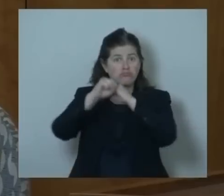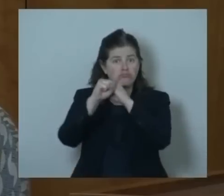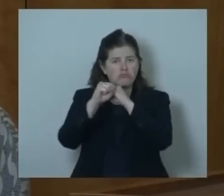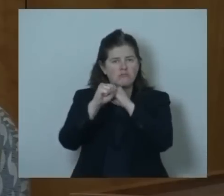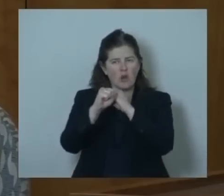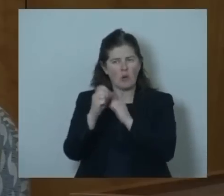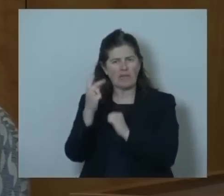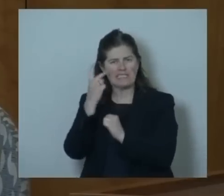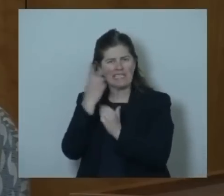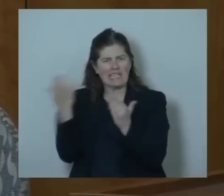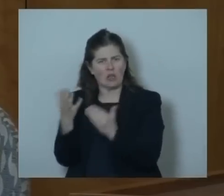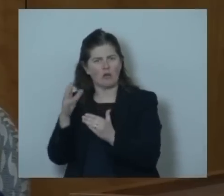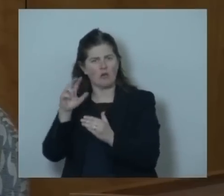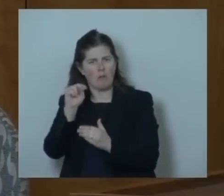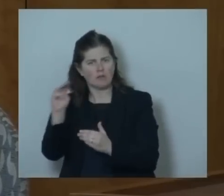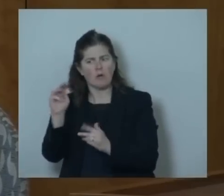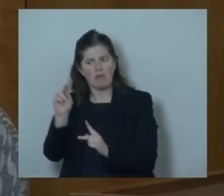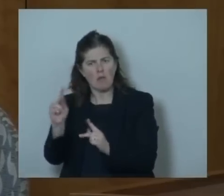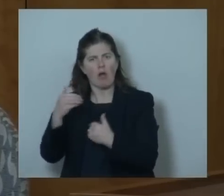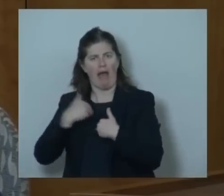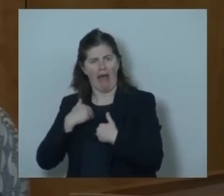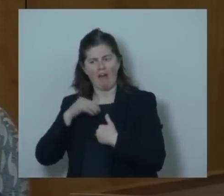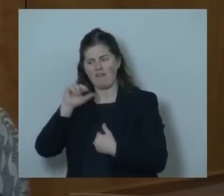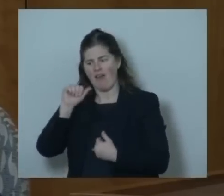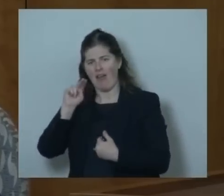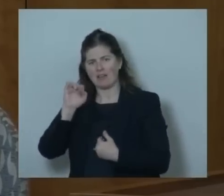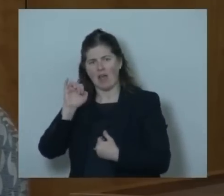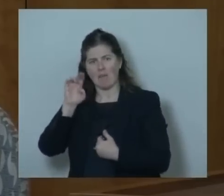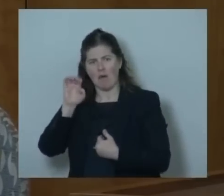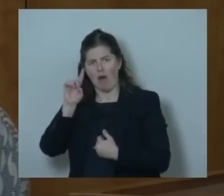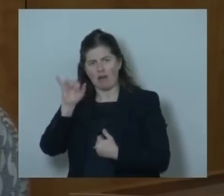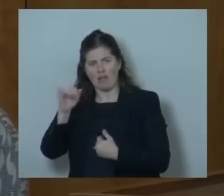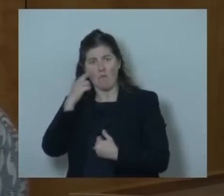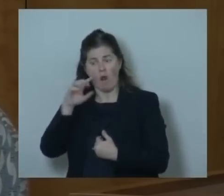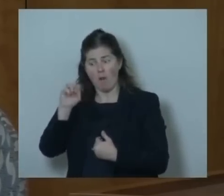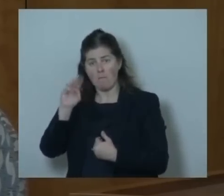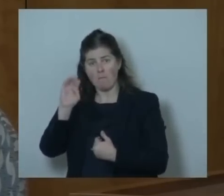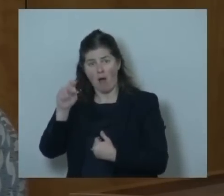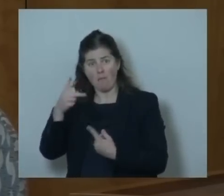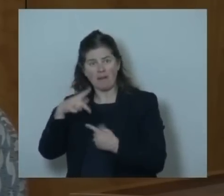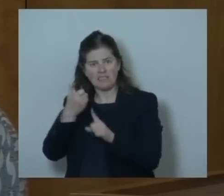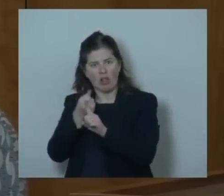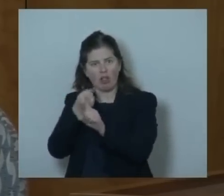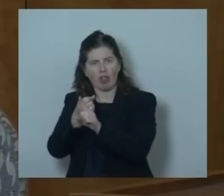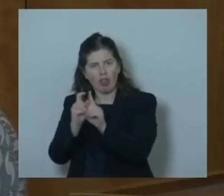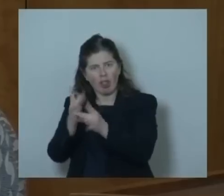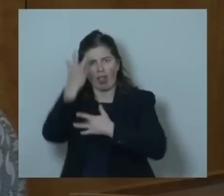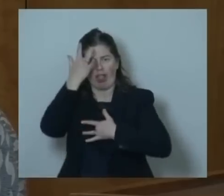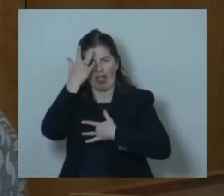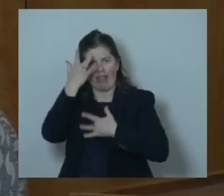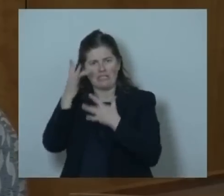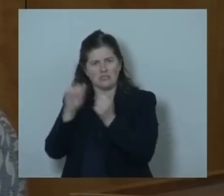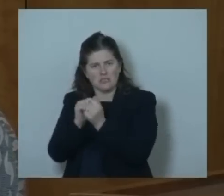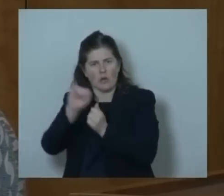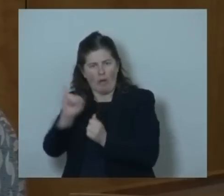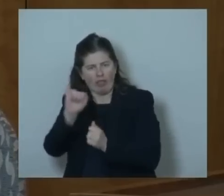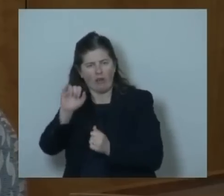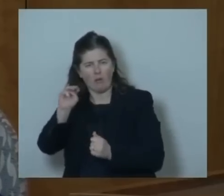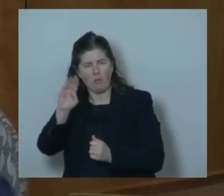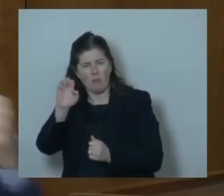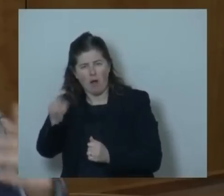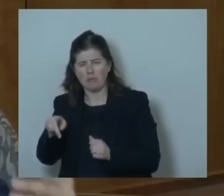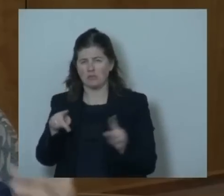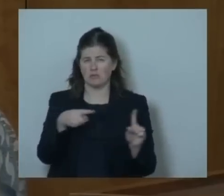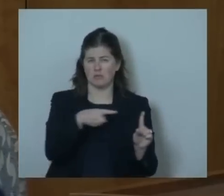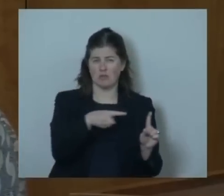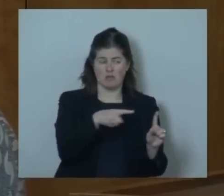here in New Mexico where people have antibodies to mumps, but they still get it. The second thing we don't know is how long, if you do have antibodies and they